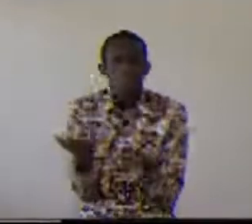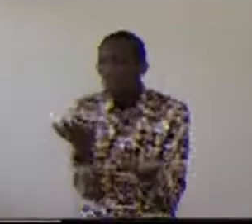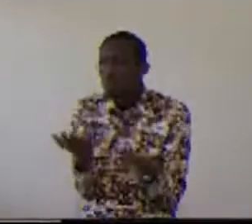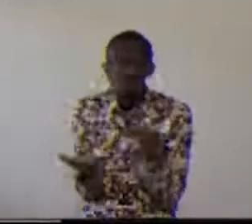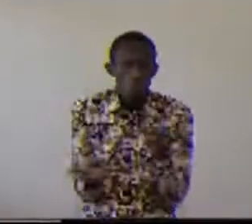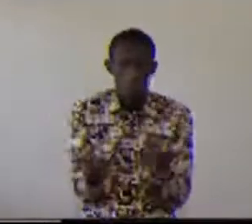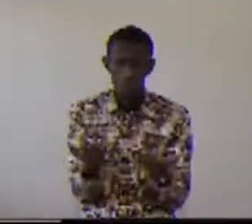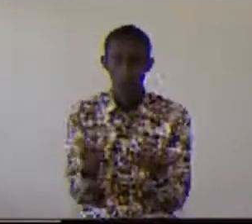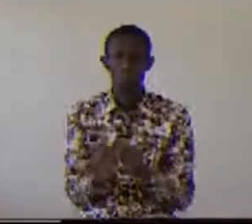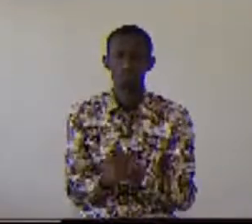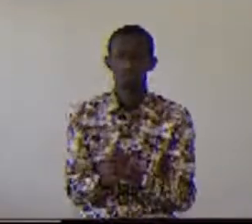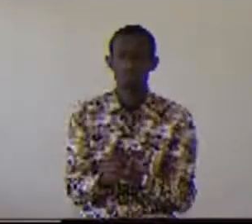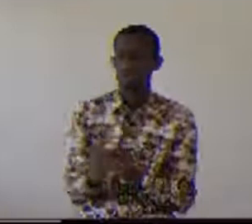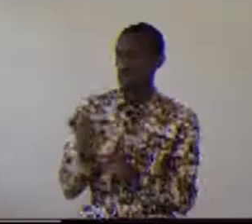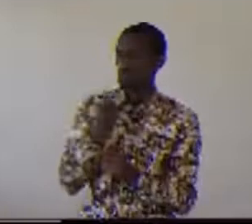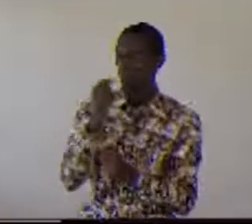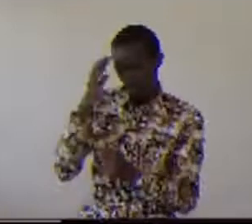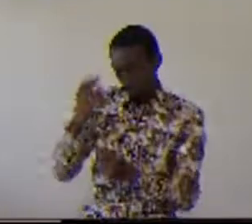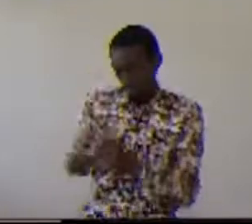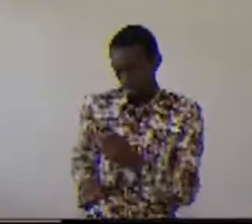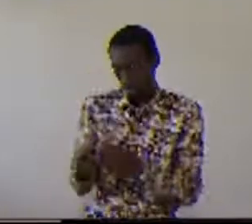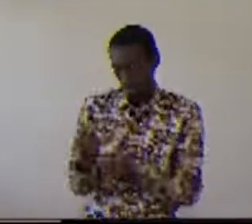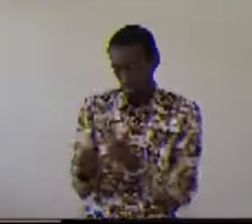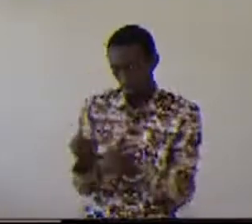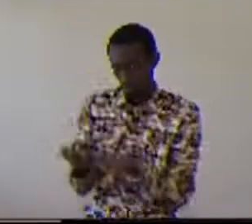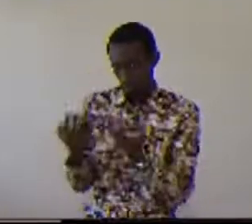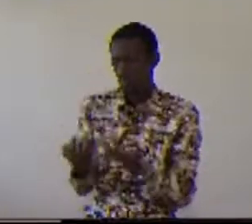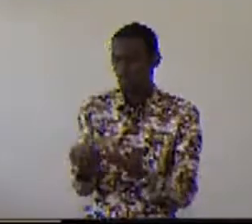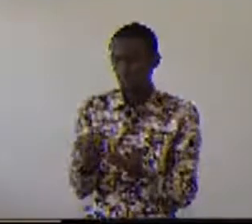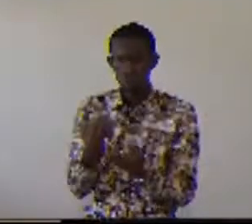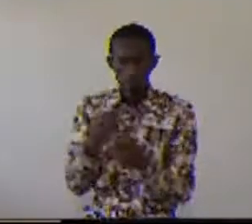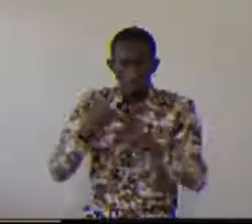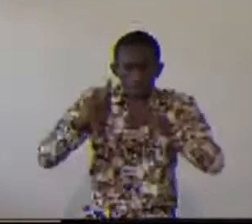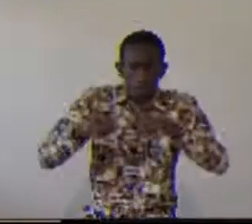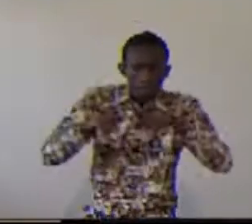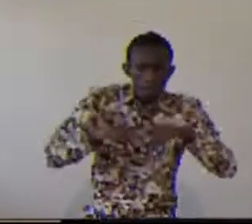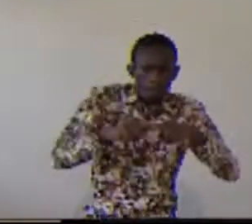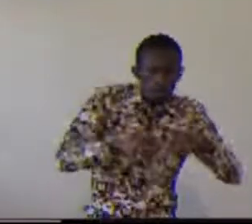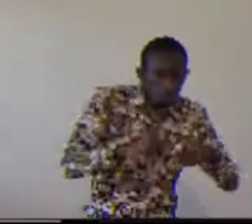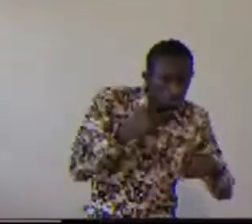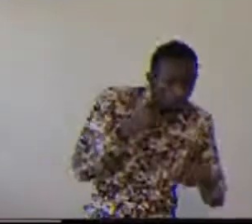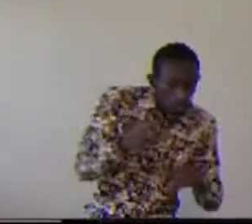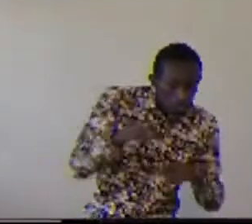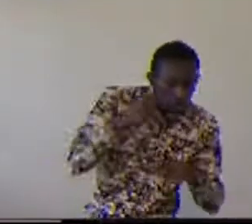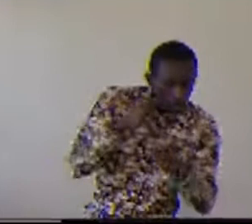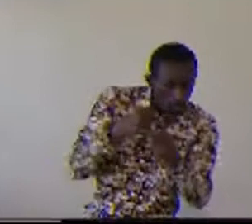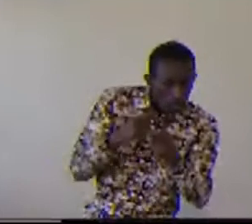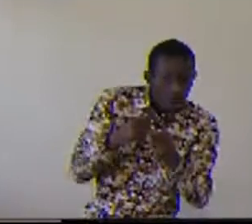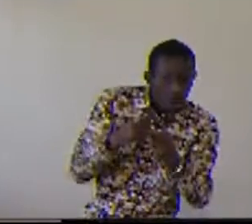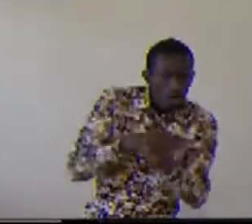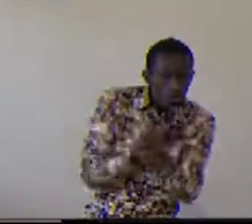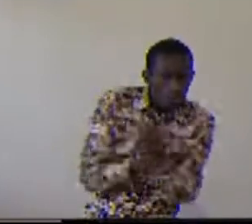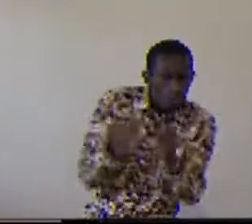of those attractive forces, the intermolecular forces. So if the intermolecular forces